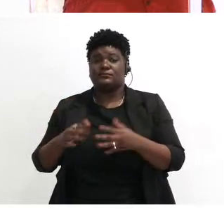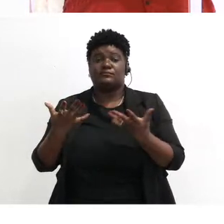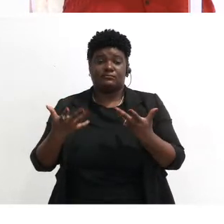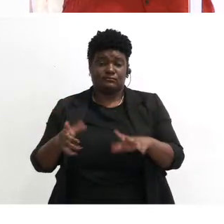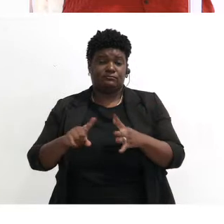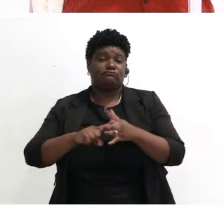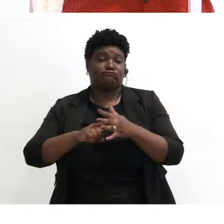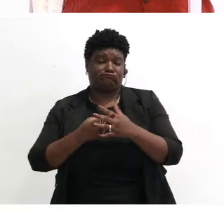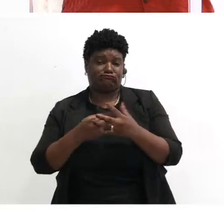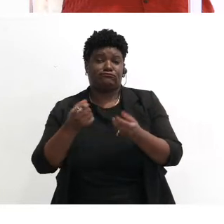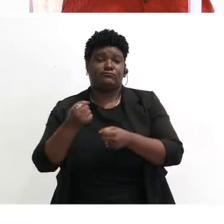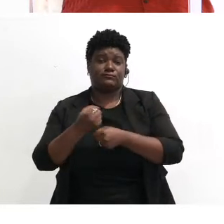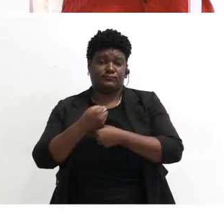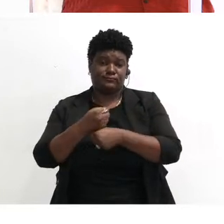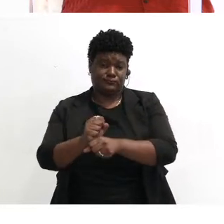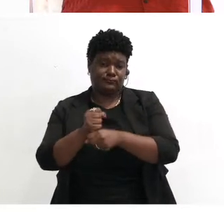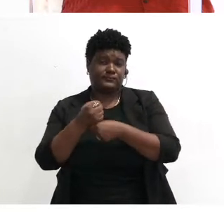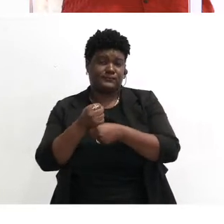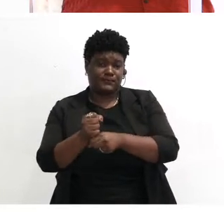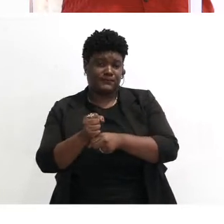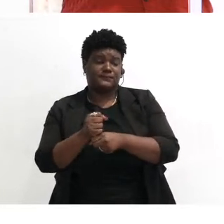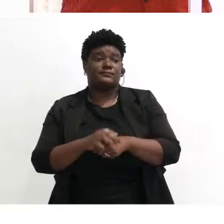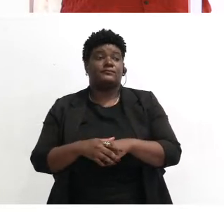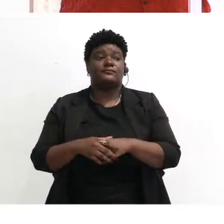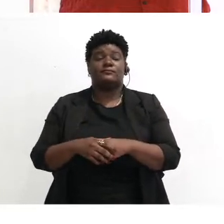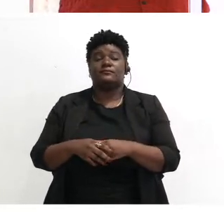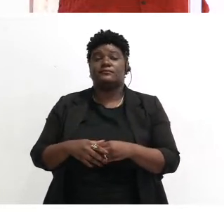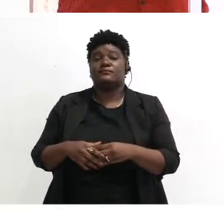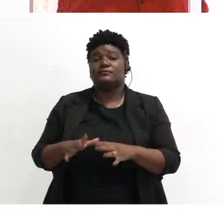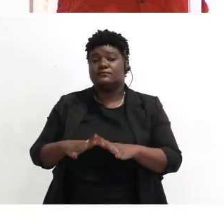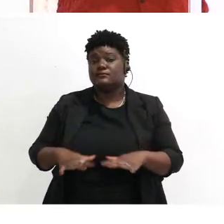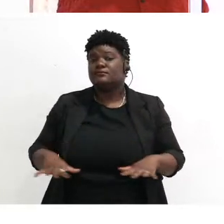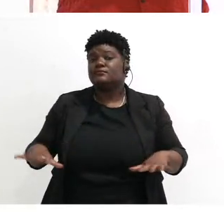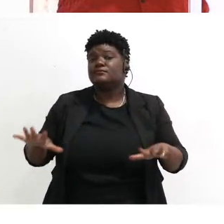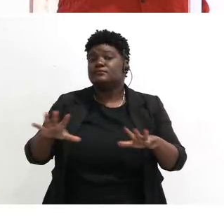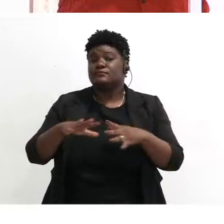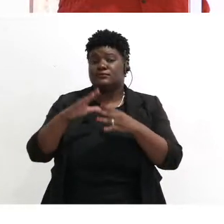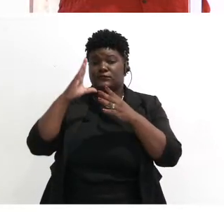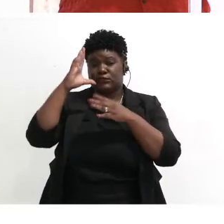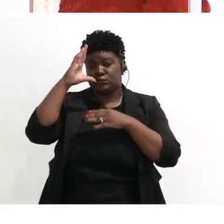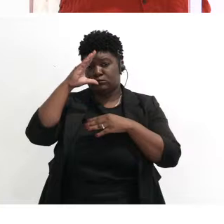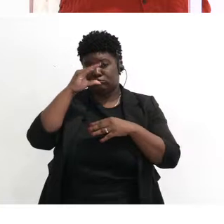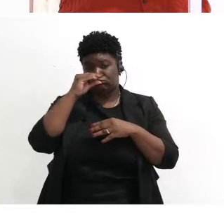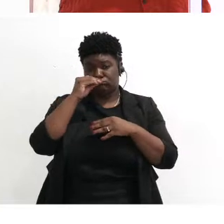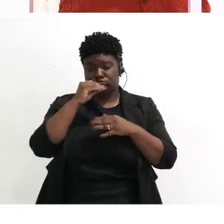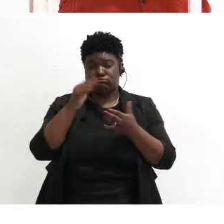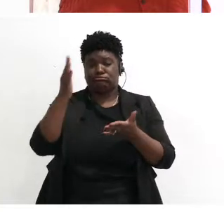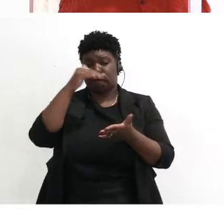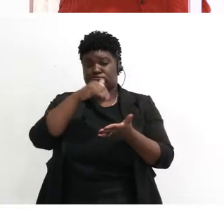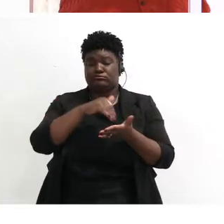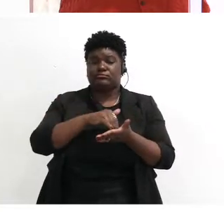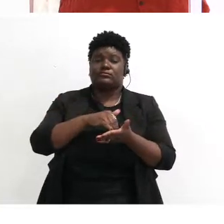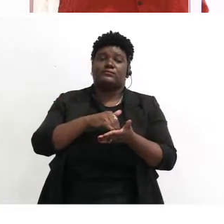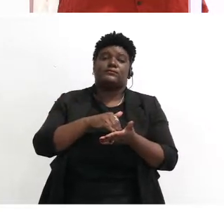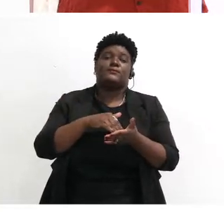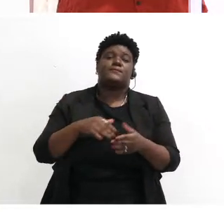the little darker areas in the center of those stacks are